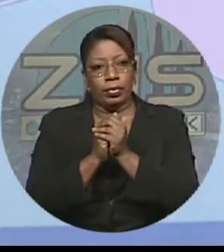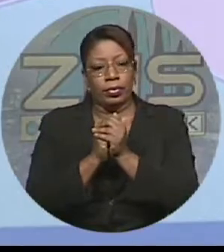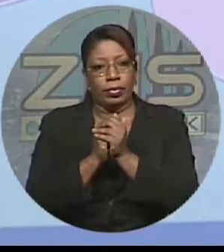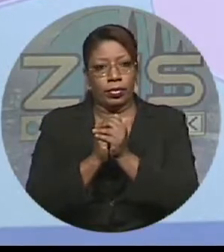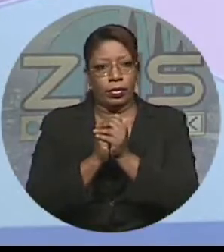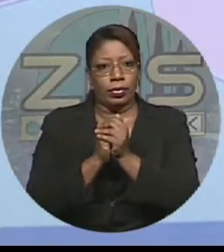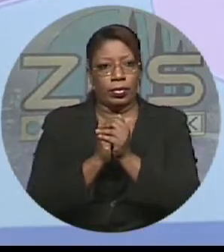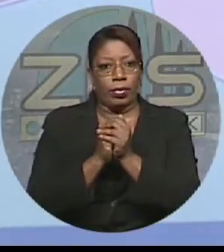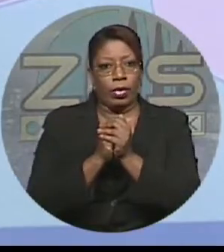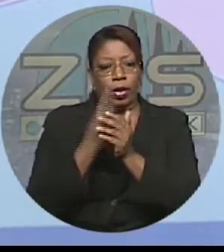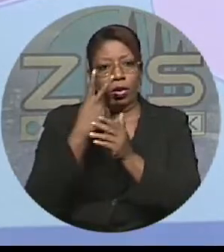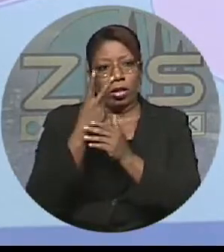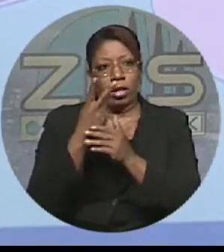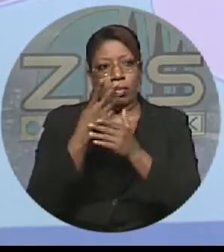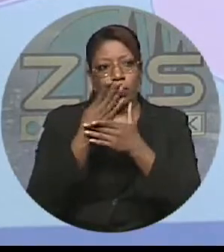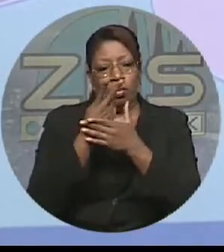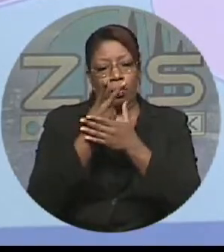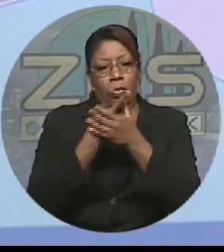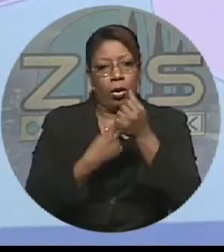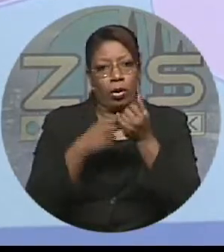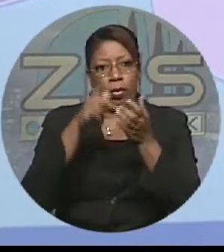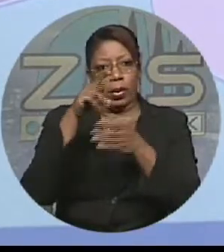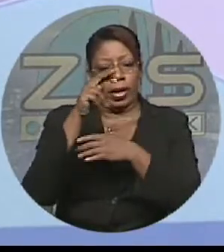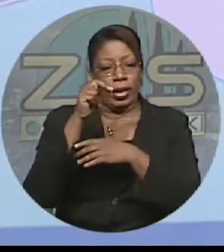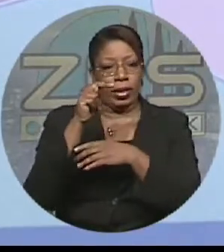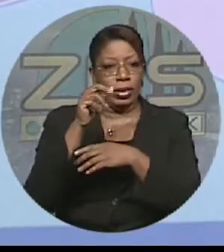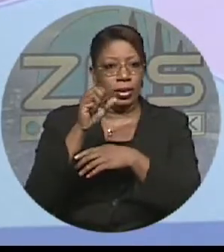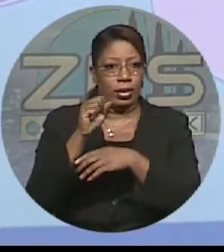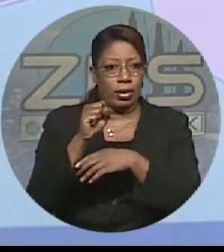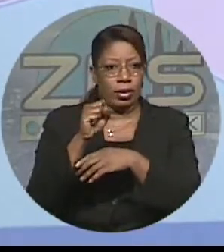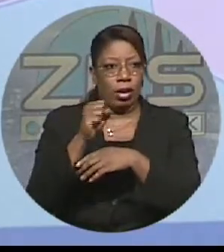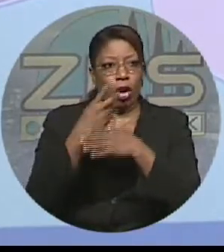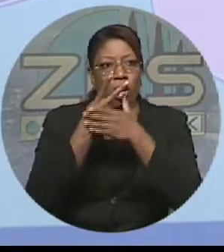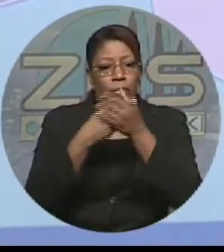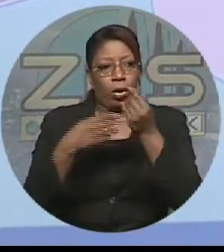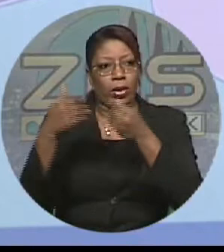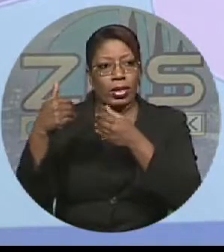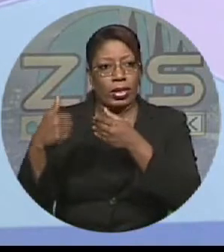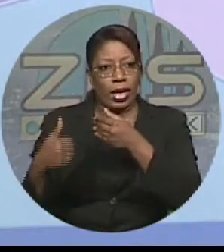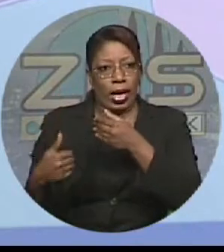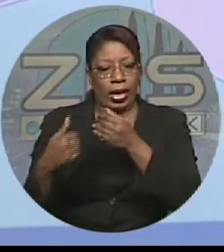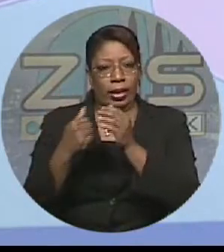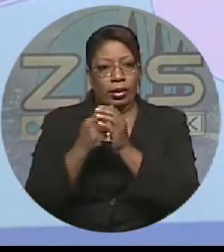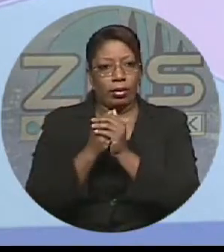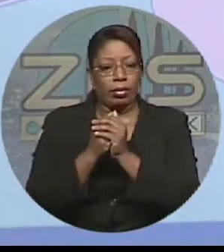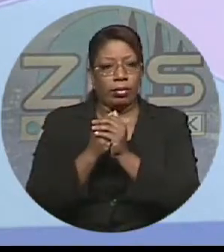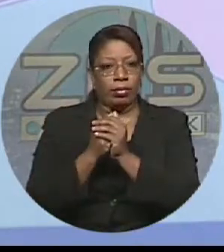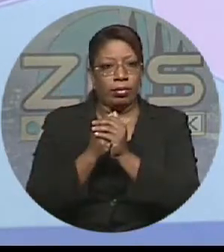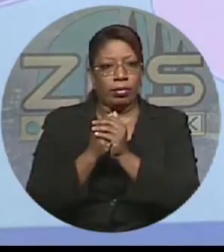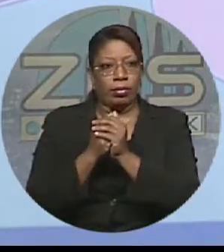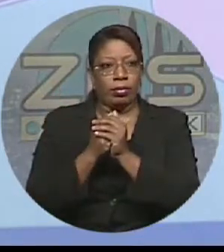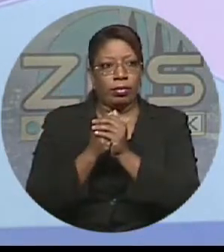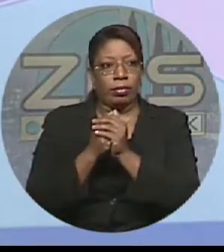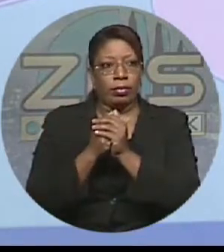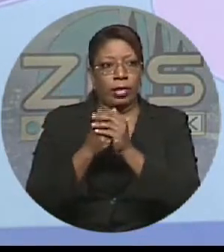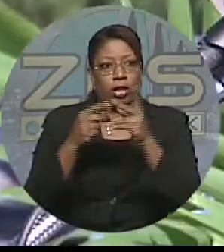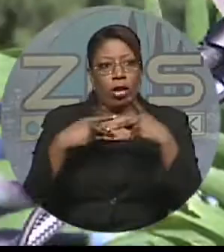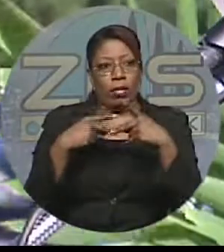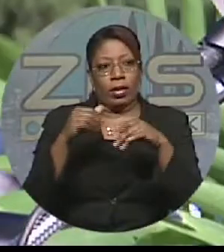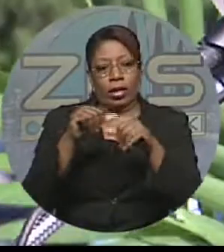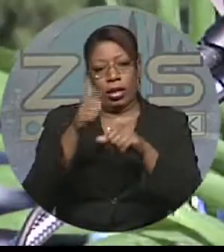straightaway center. You'll see bullpens on either side with a berm that give you a picnic area for additional